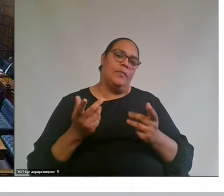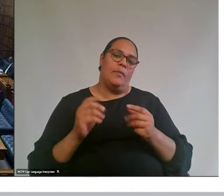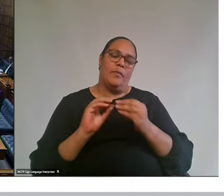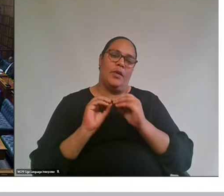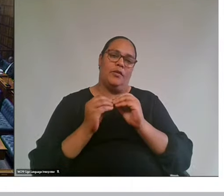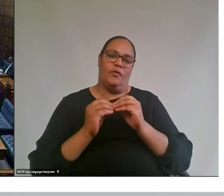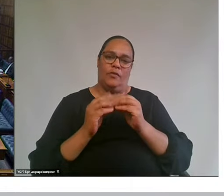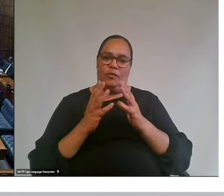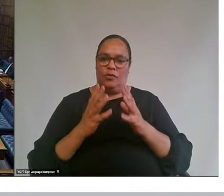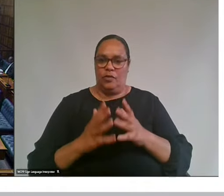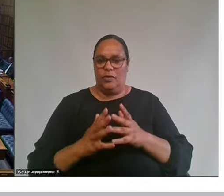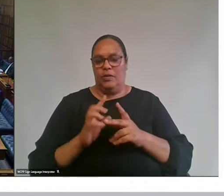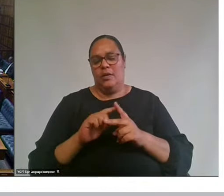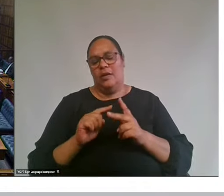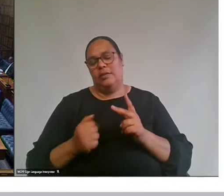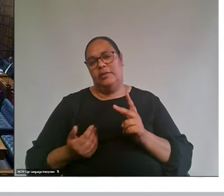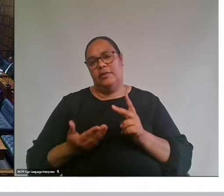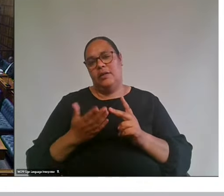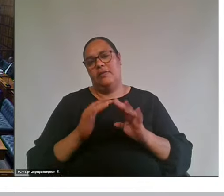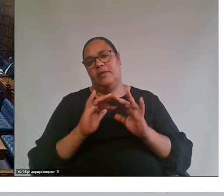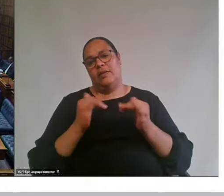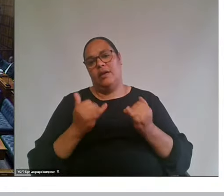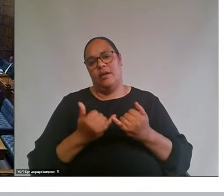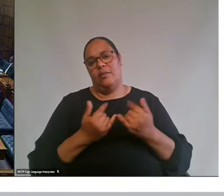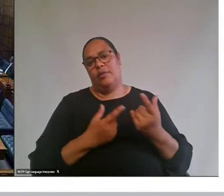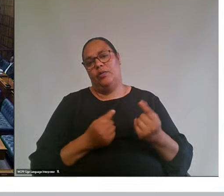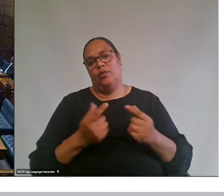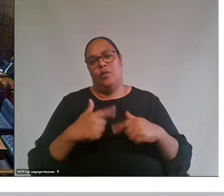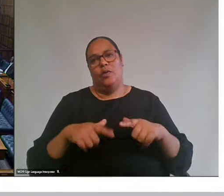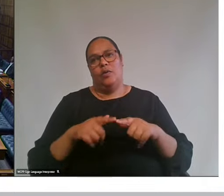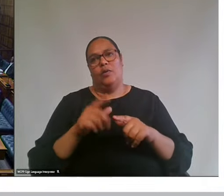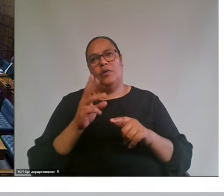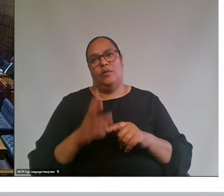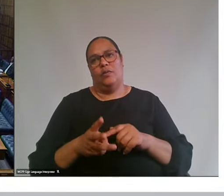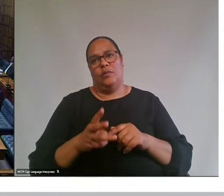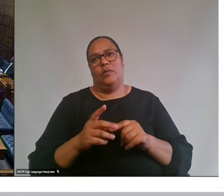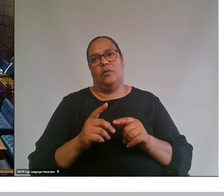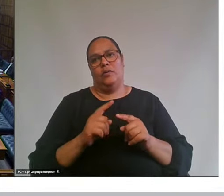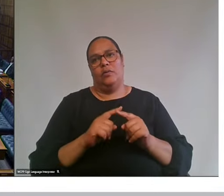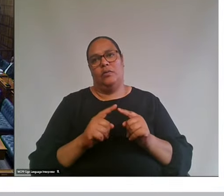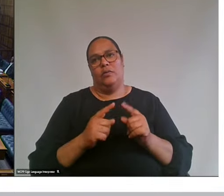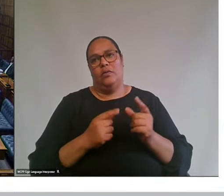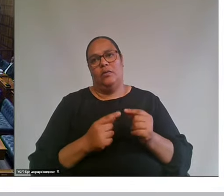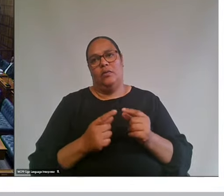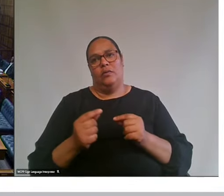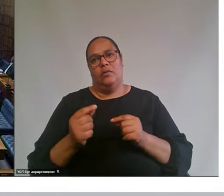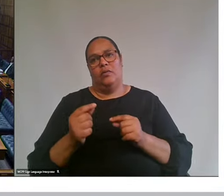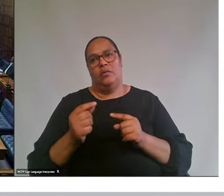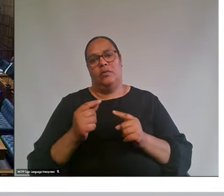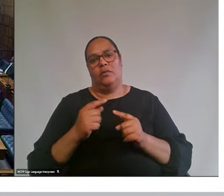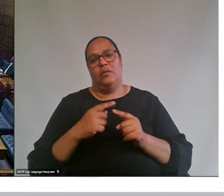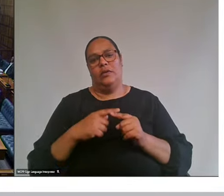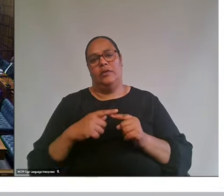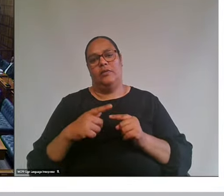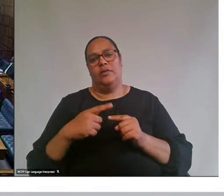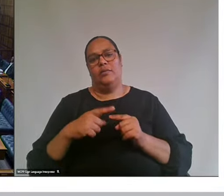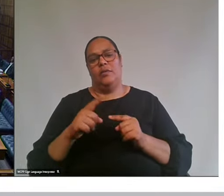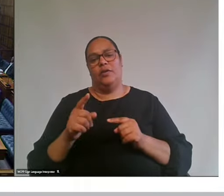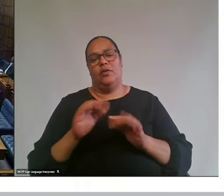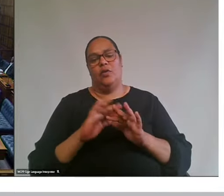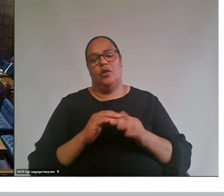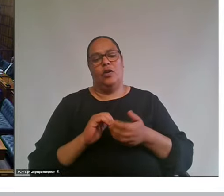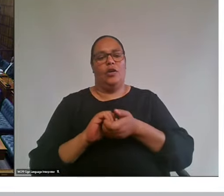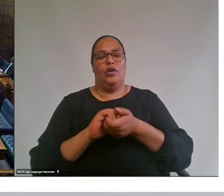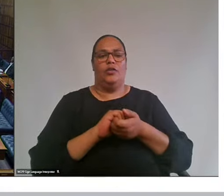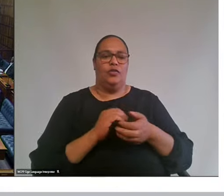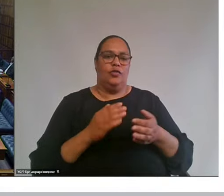manufacturers and services companies are located and their customers would be the agents the shipping